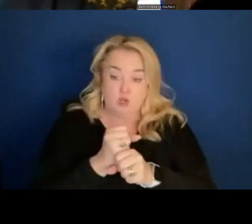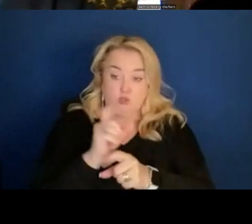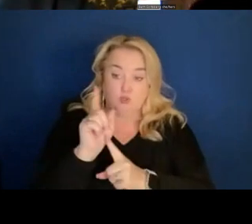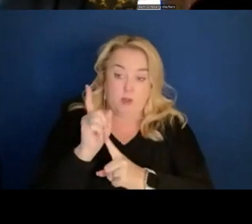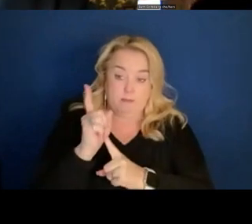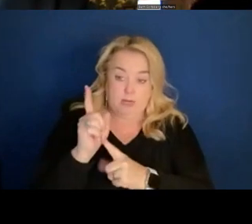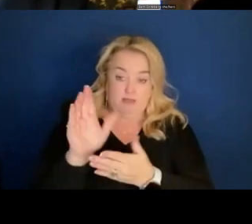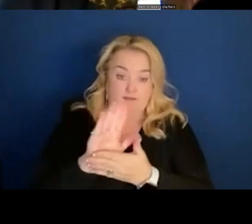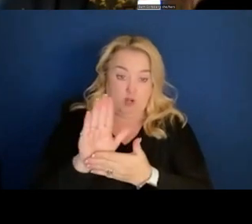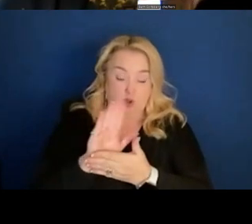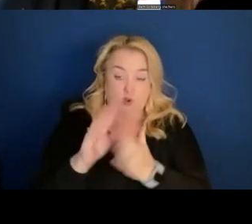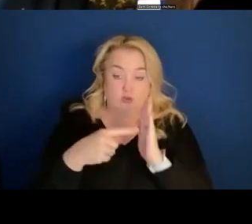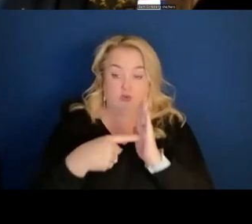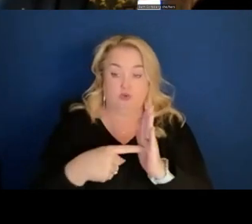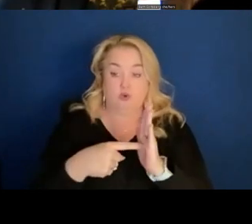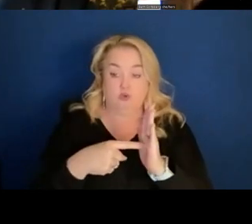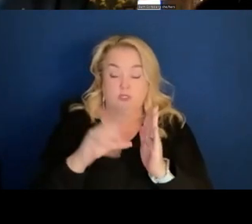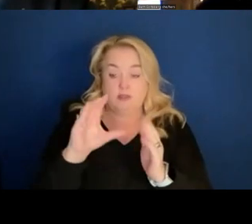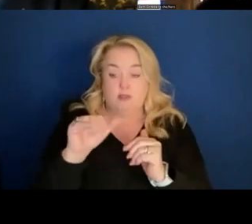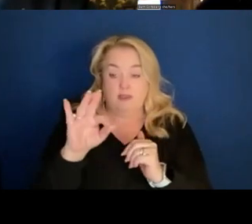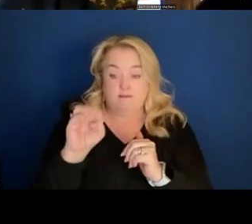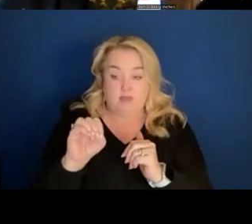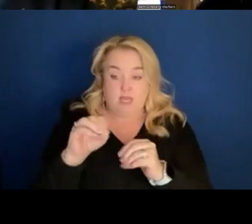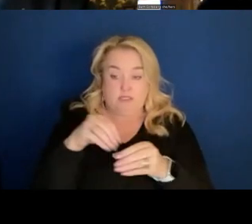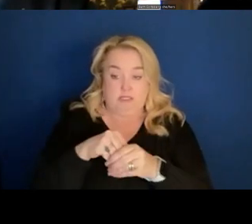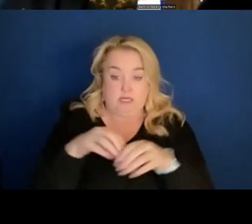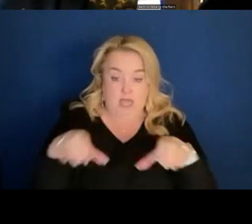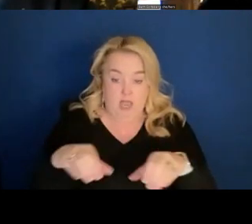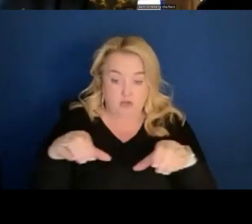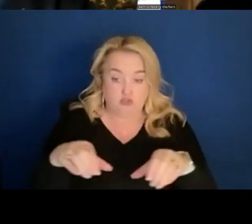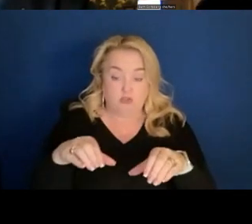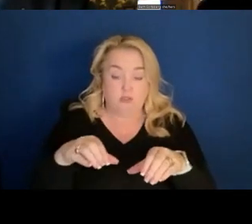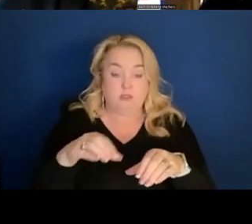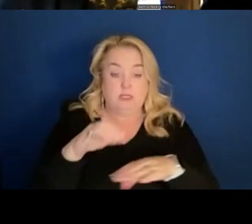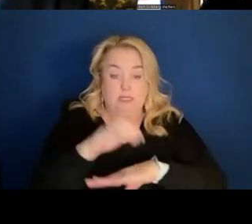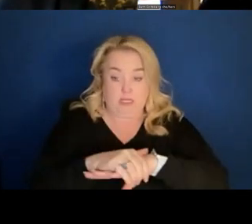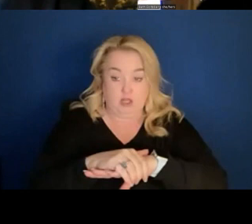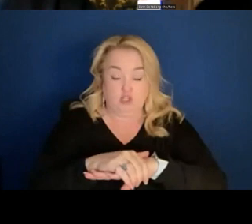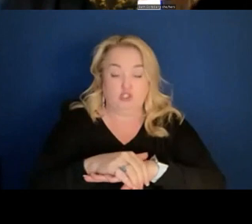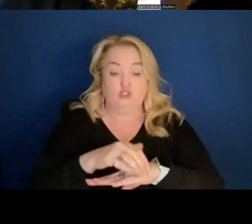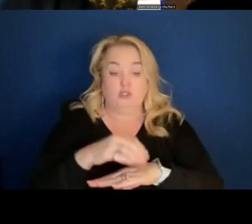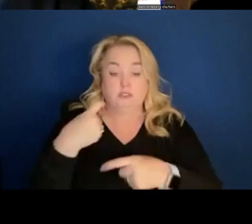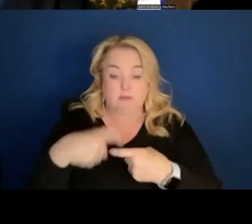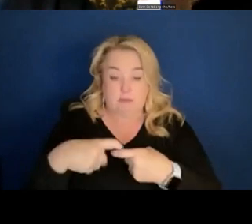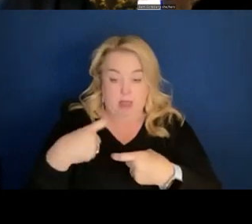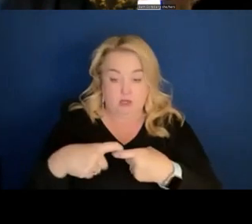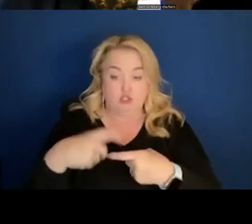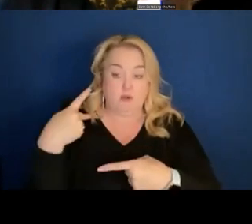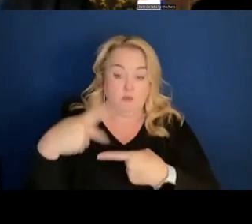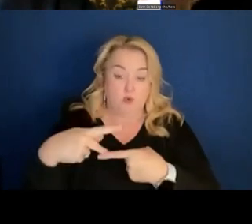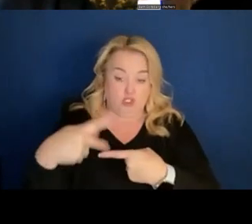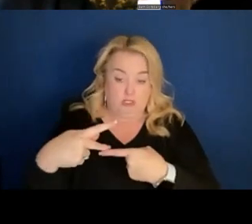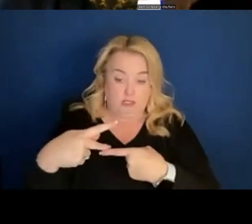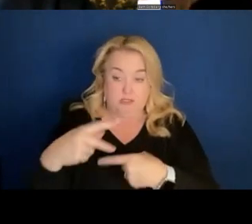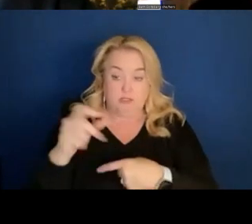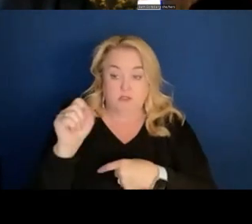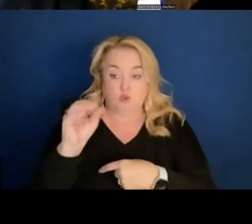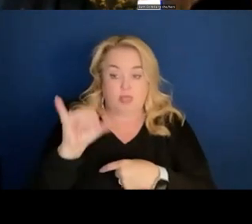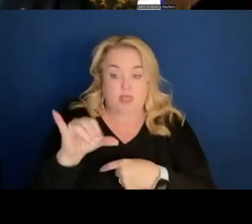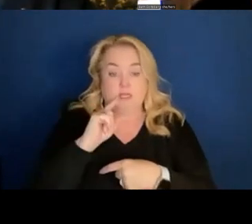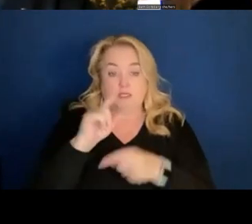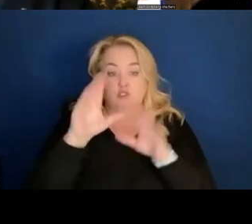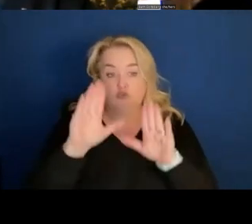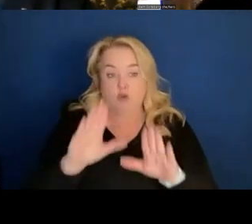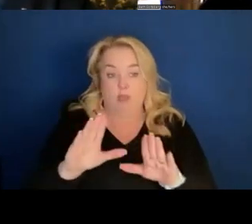video that shows cafes in action. We have it in English, Spanish, and Portuguese. So that's a great way to make this concept